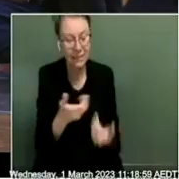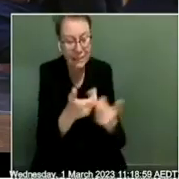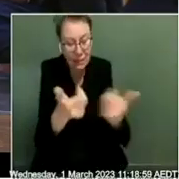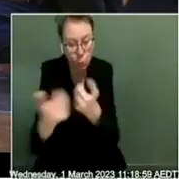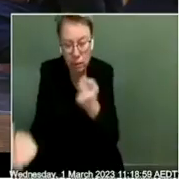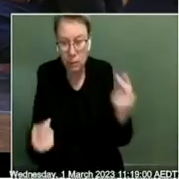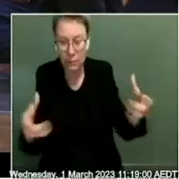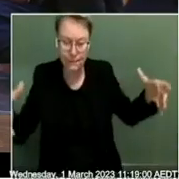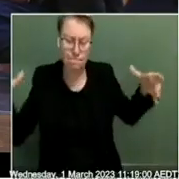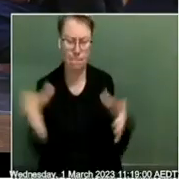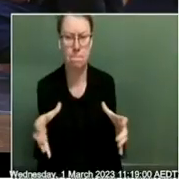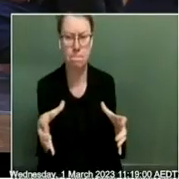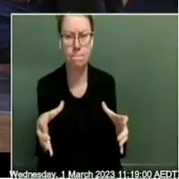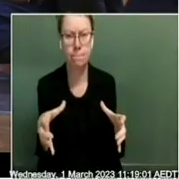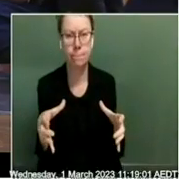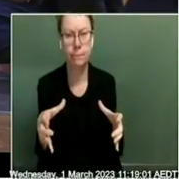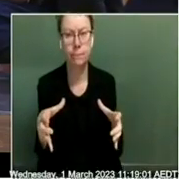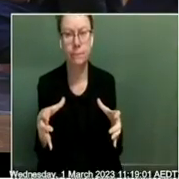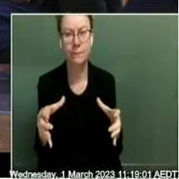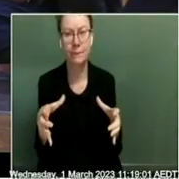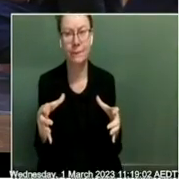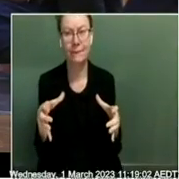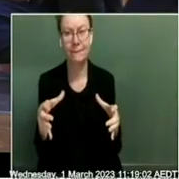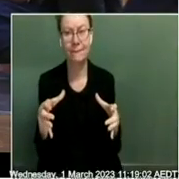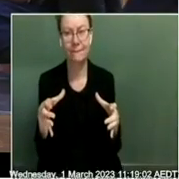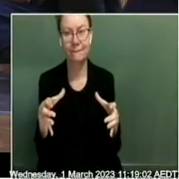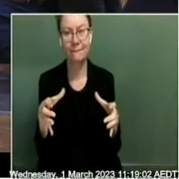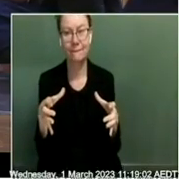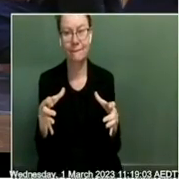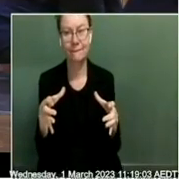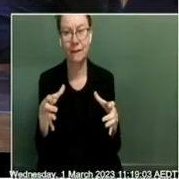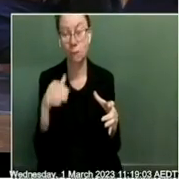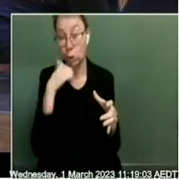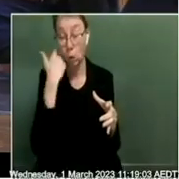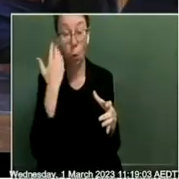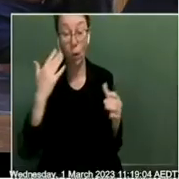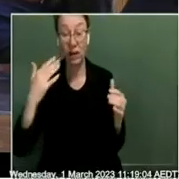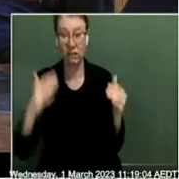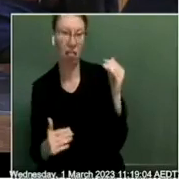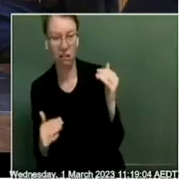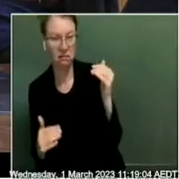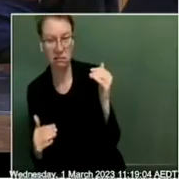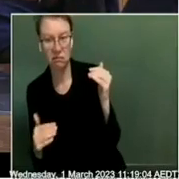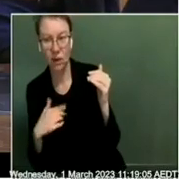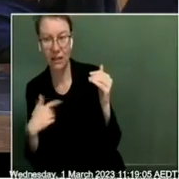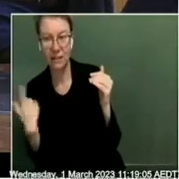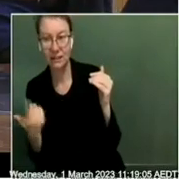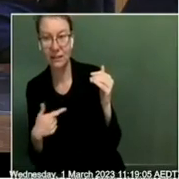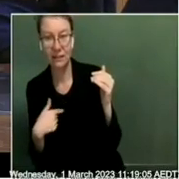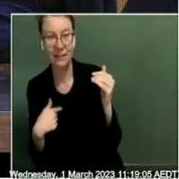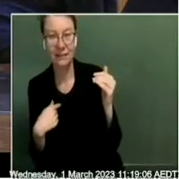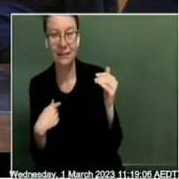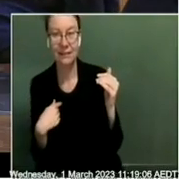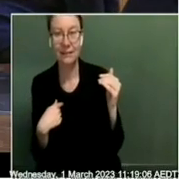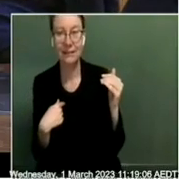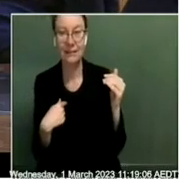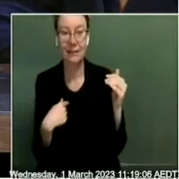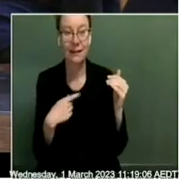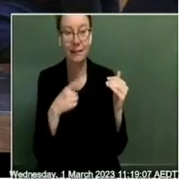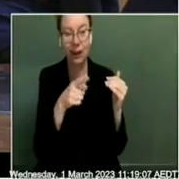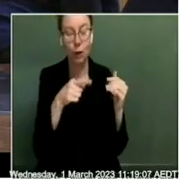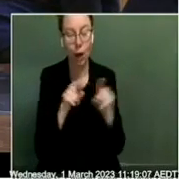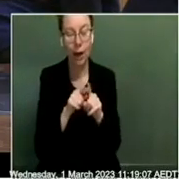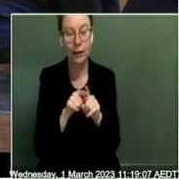we're always on the deficit side. Yes. There's no idea that we're sharing. No idea.